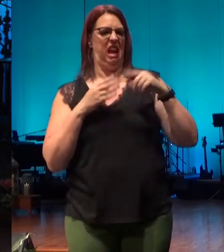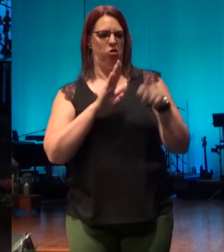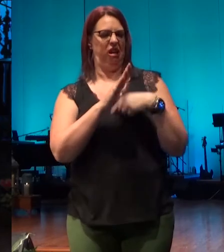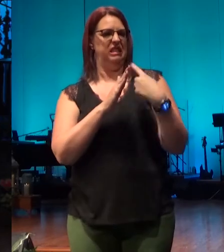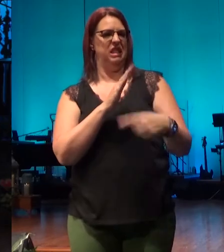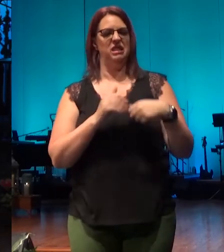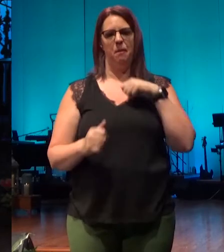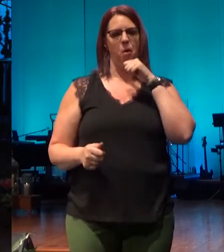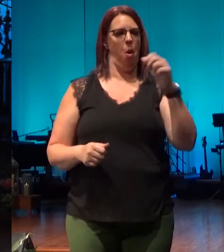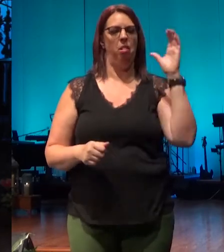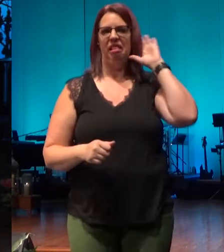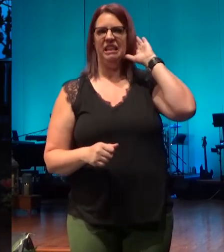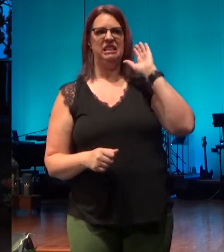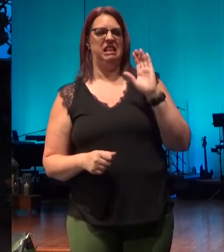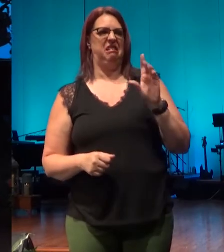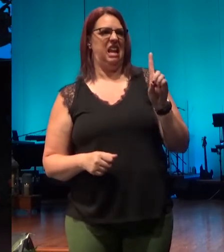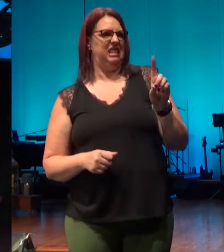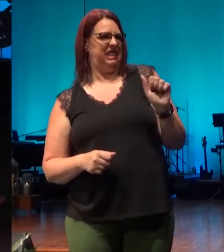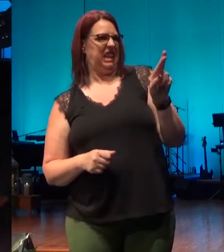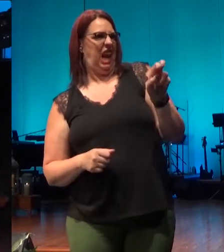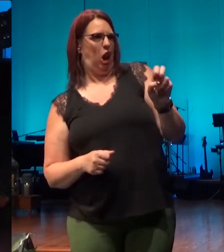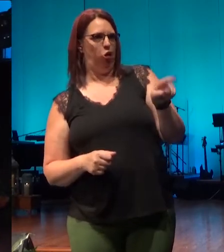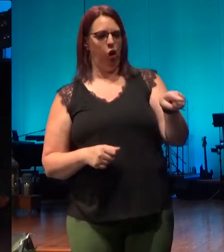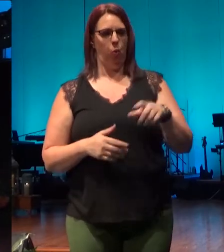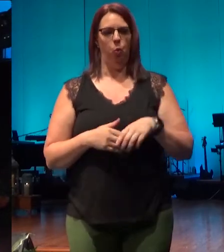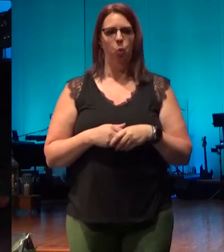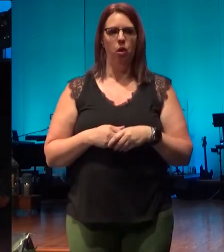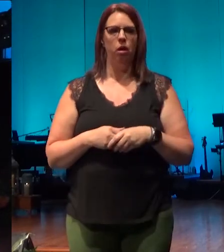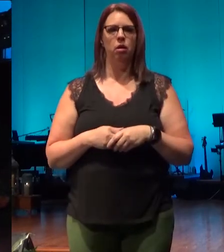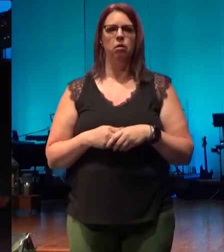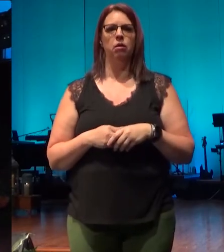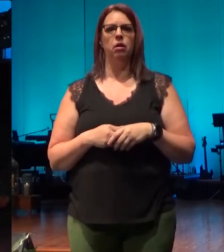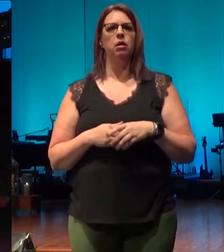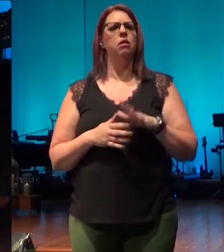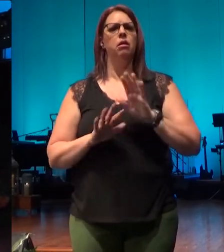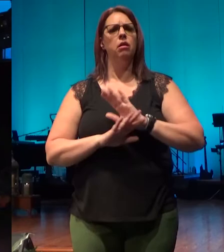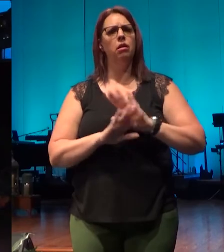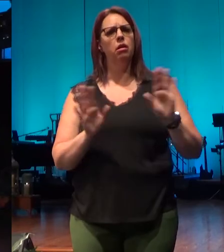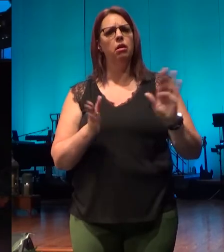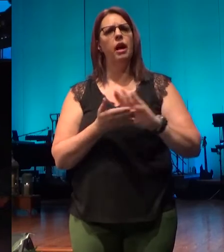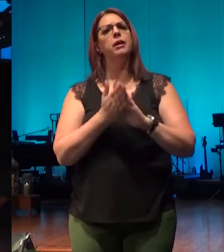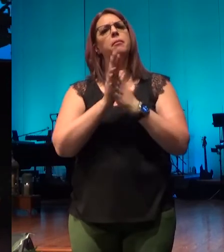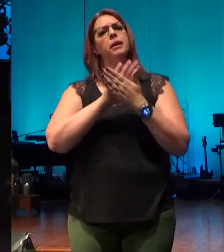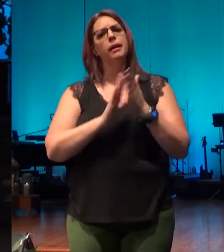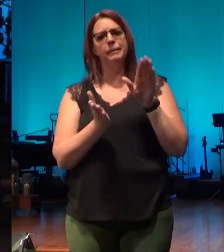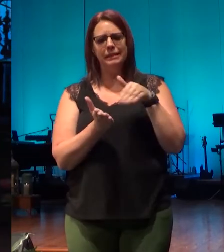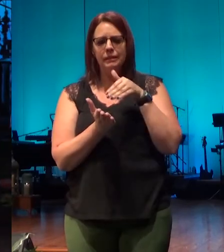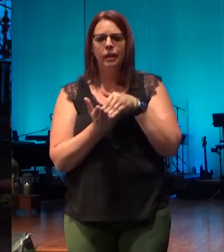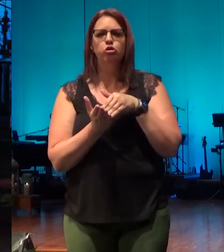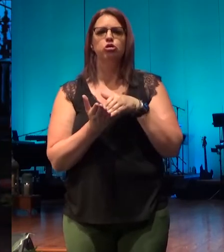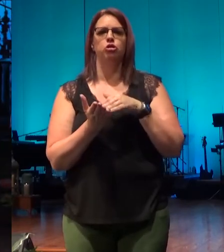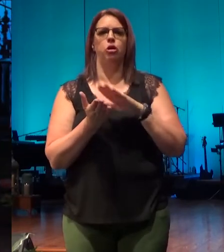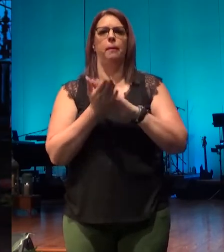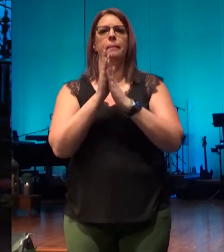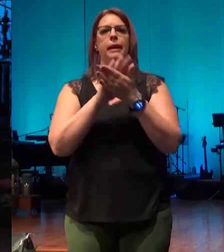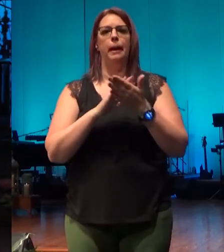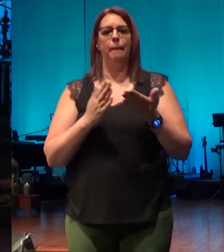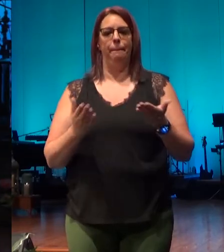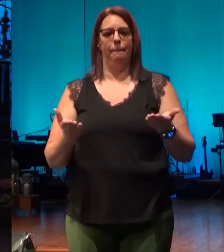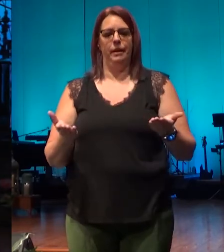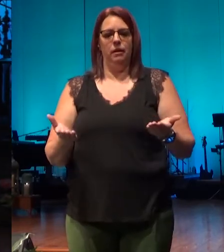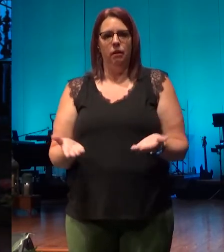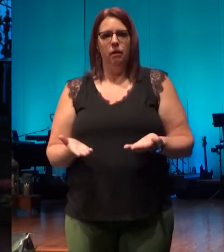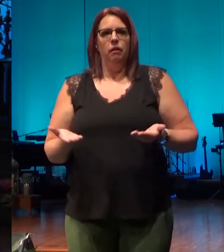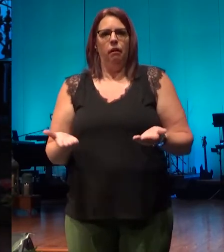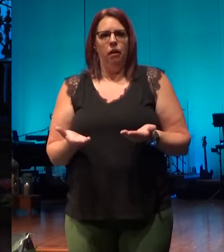listening, and how dare they? Rather than that, I'm going to be centered. I'm going to stay present. I'm going to be in the silence,